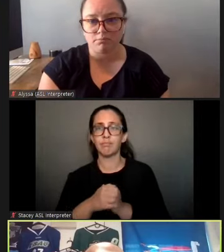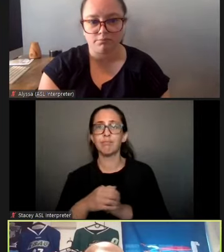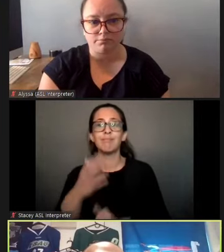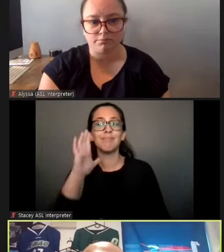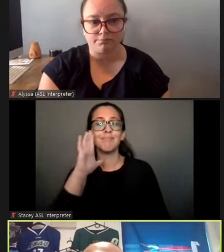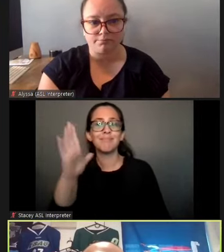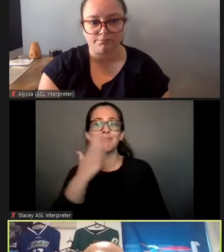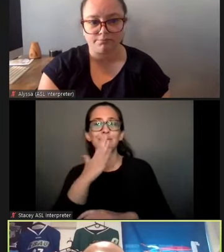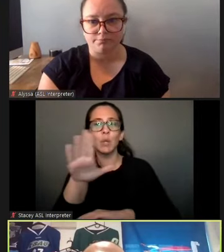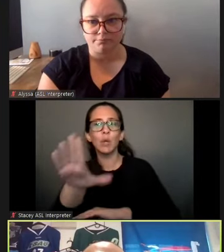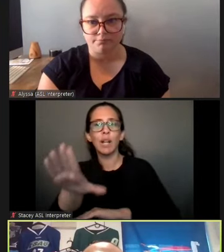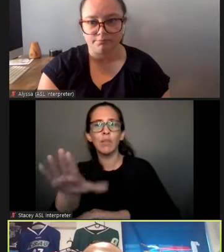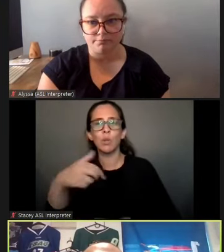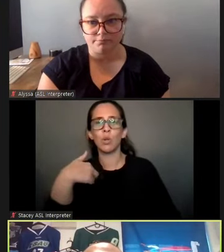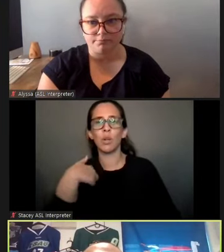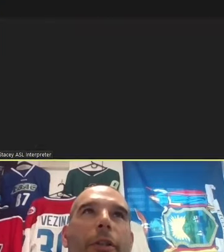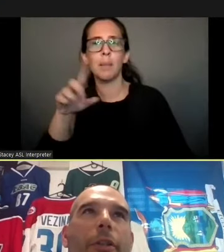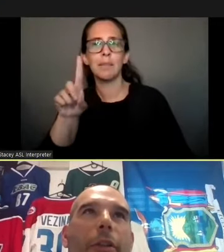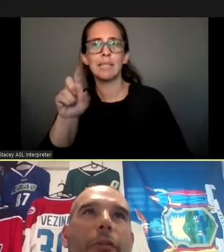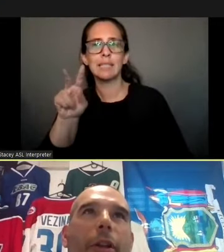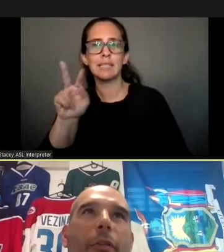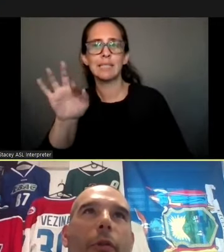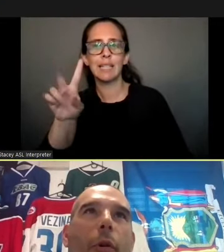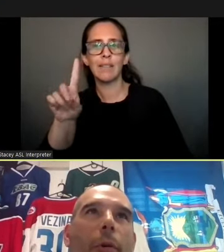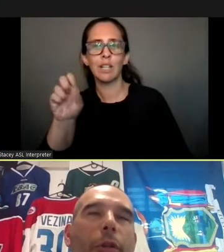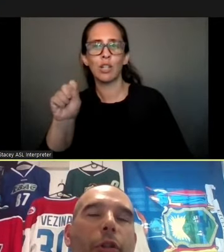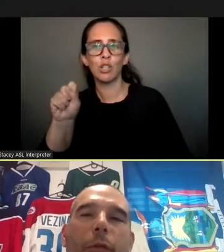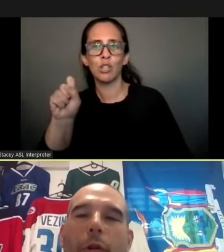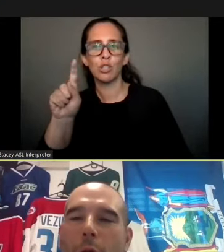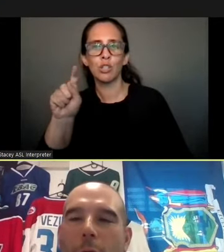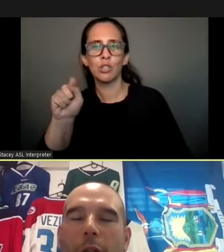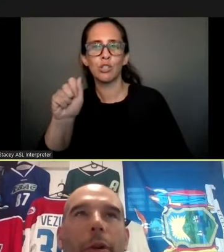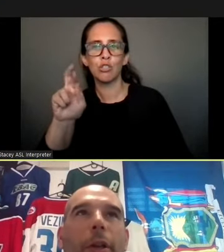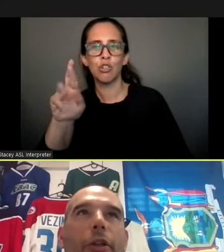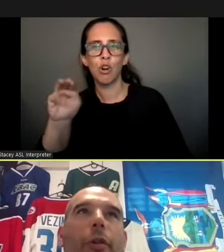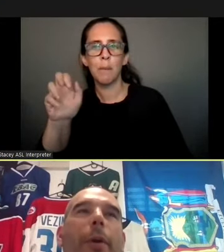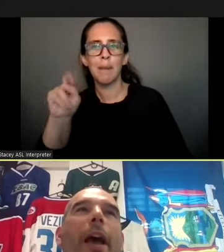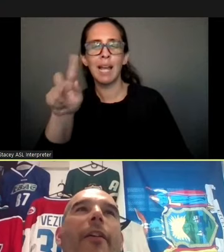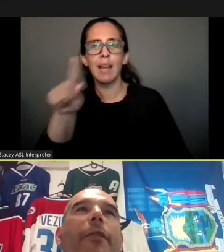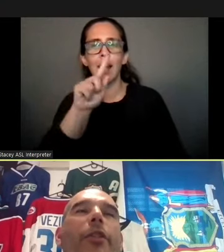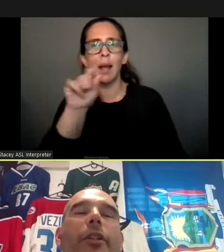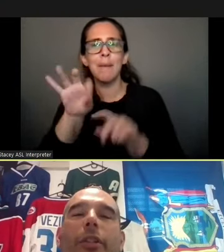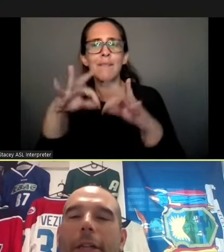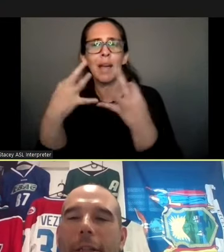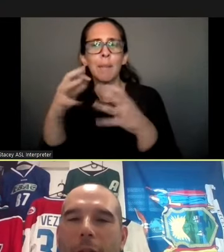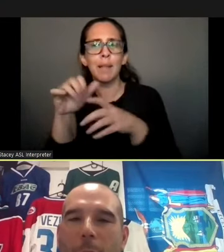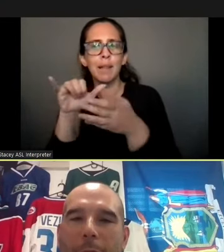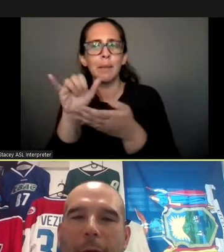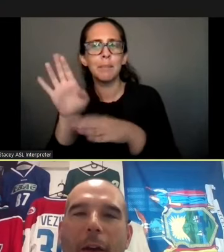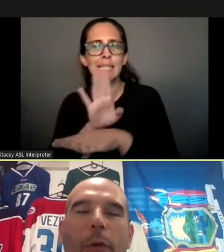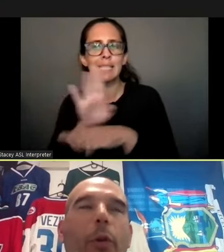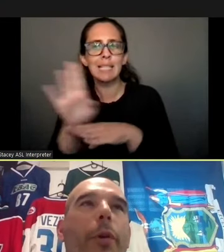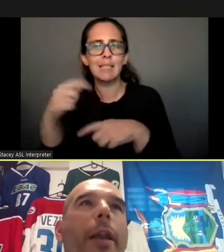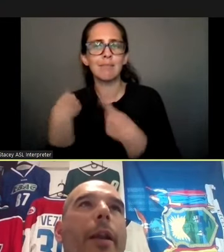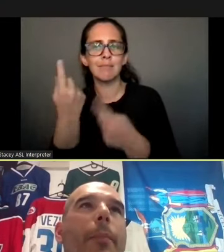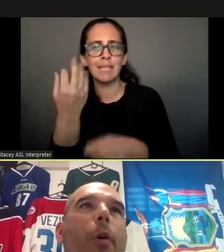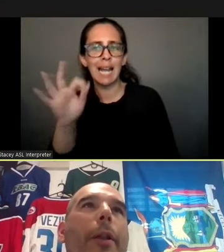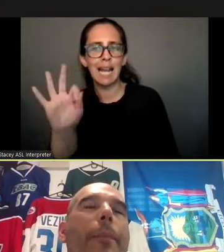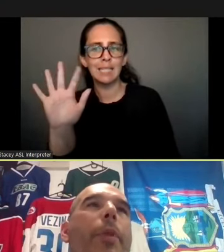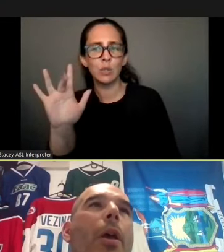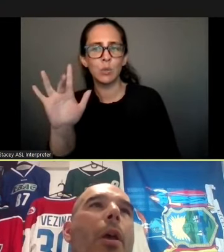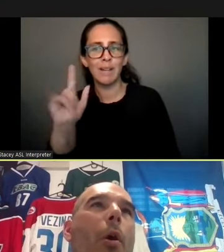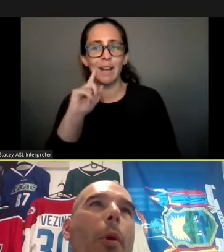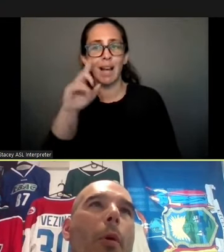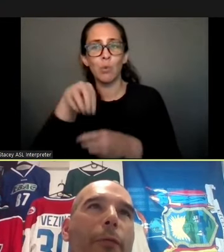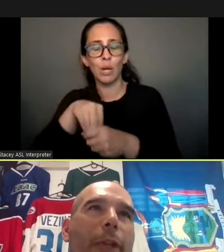and I'm part of a family business that is in New York. We serve the New York restaurant industry, and we have since 1925. We're located in